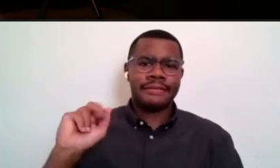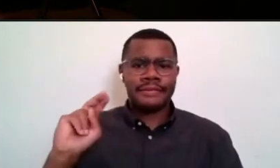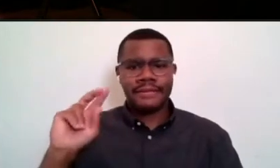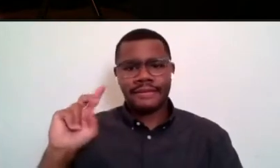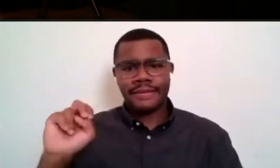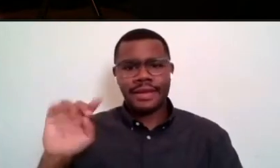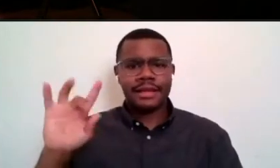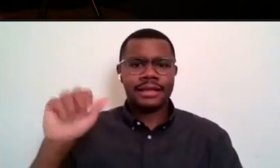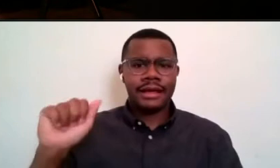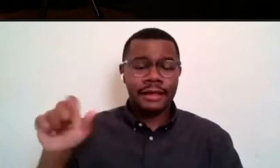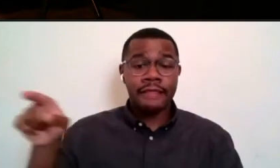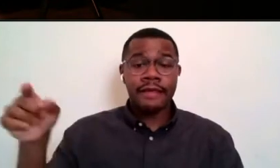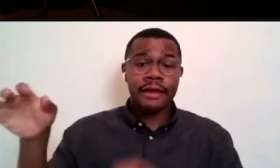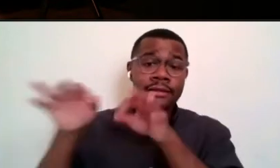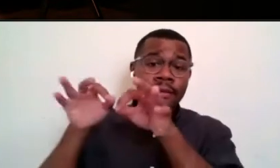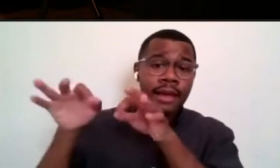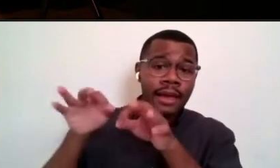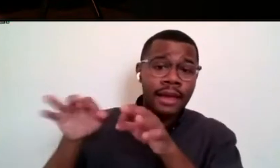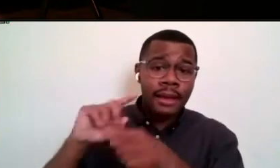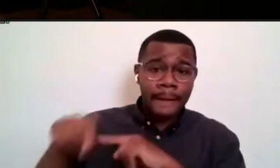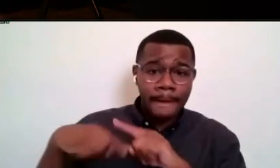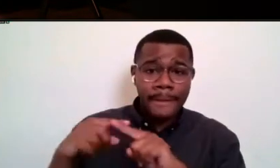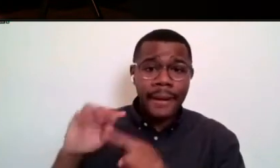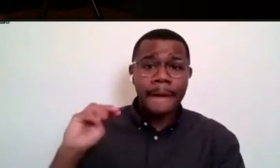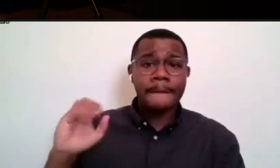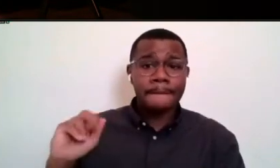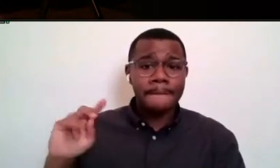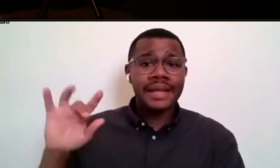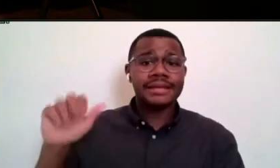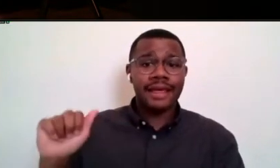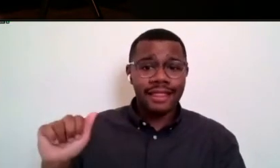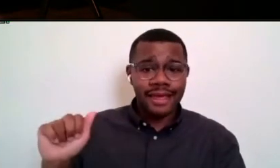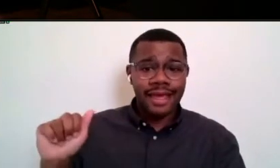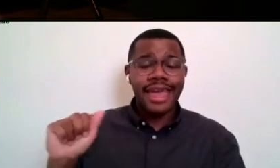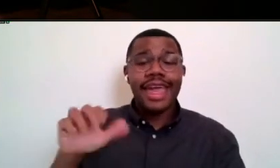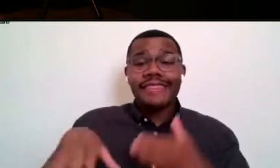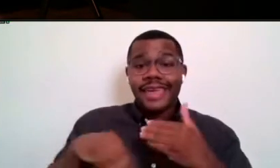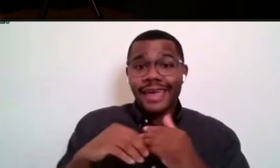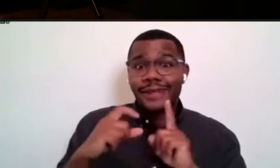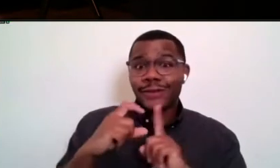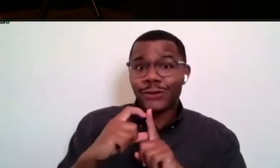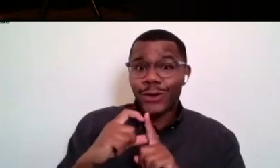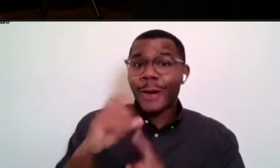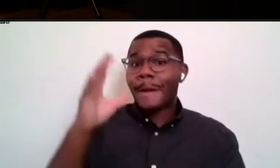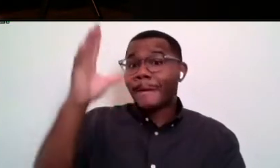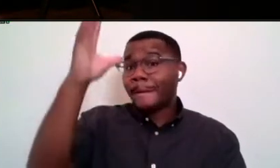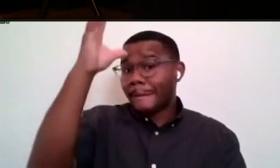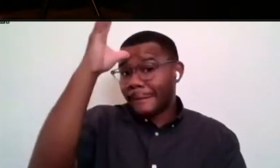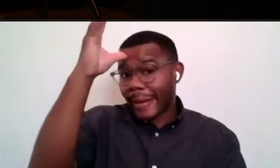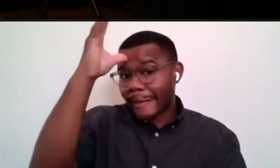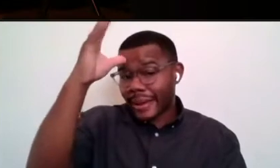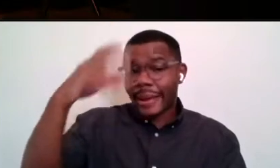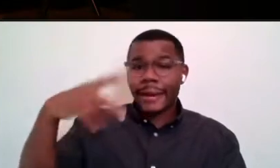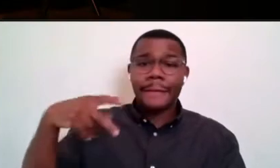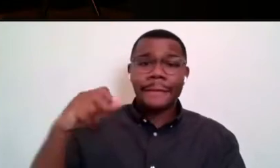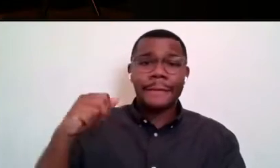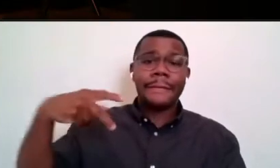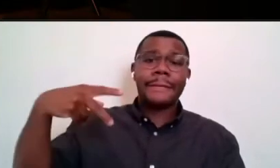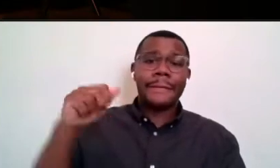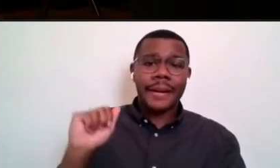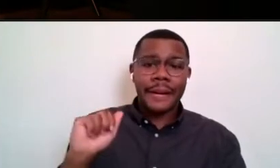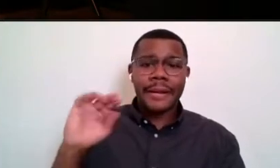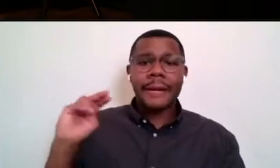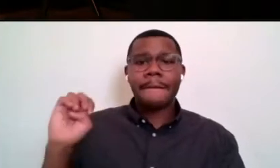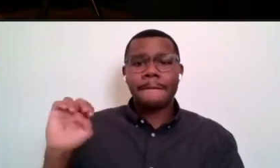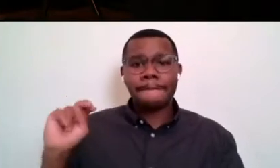Mandela, and that the whole idea that Papa Mandela. Mandela, yeah. The old people say Madiba, but the children